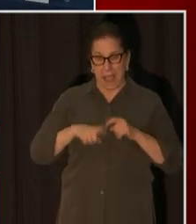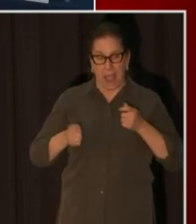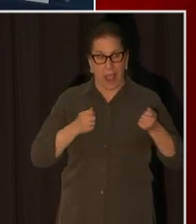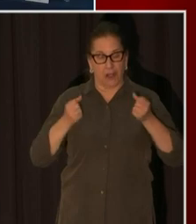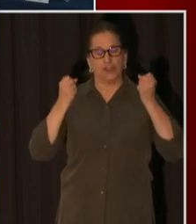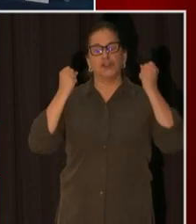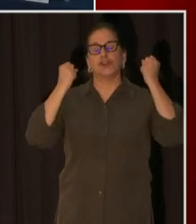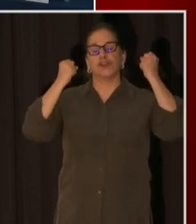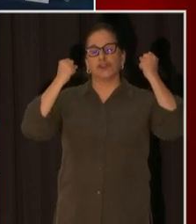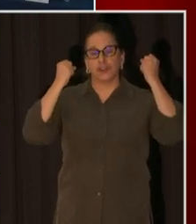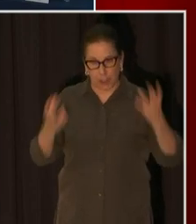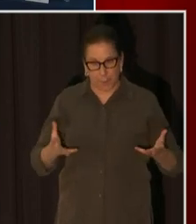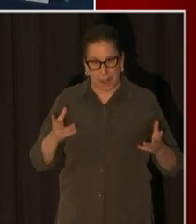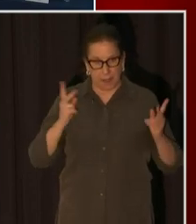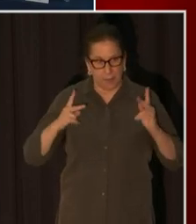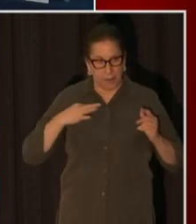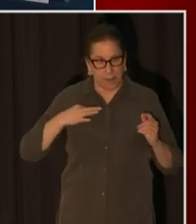SBA,